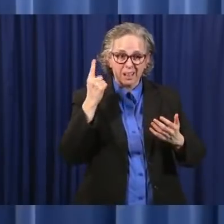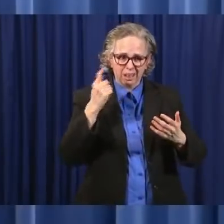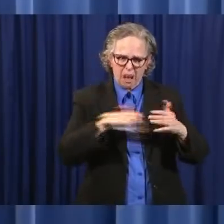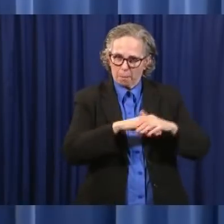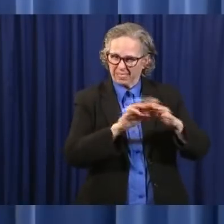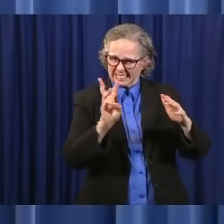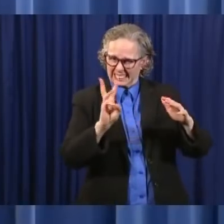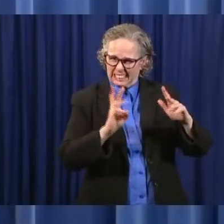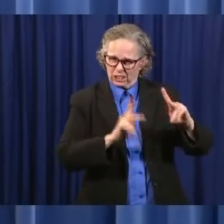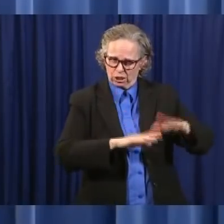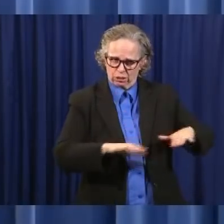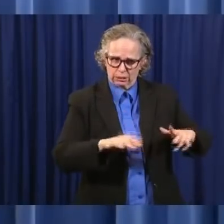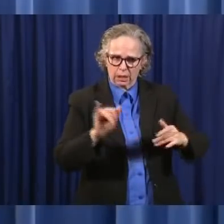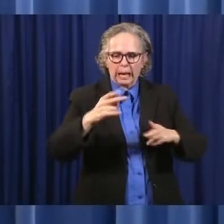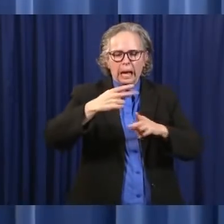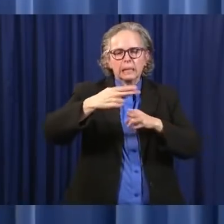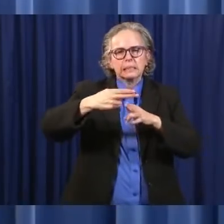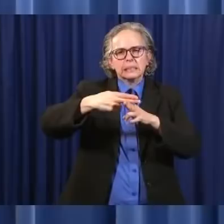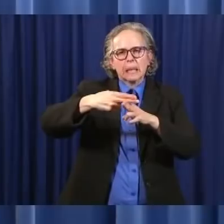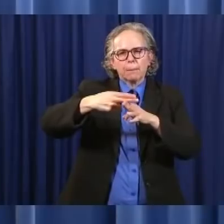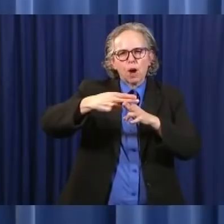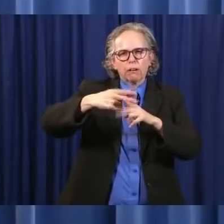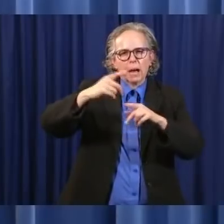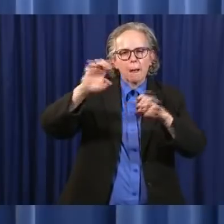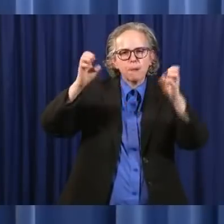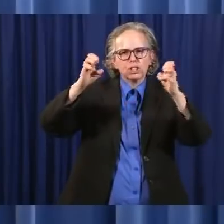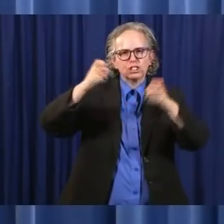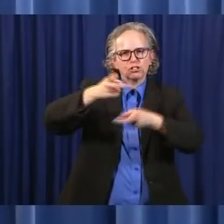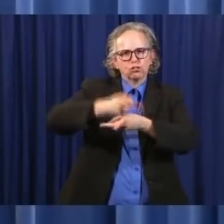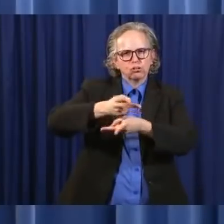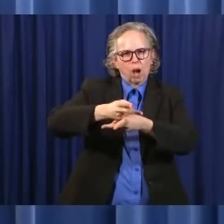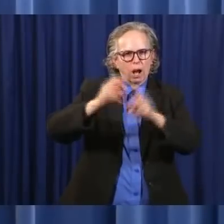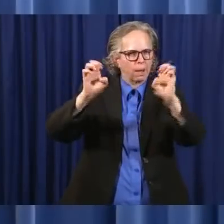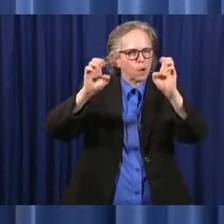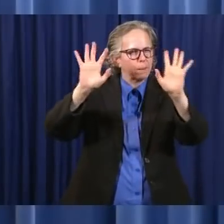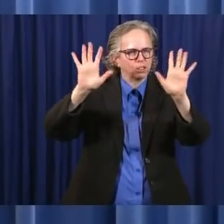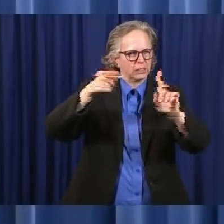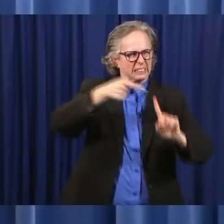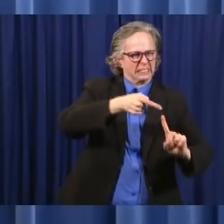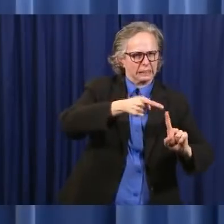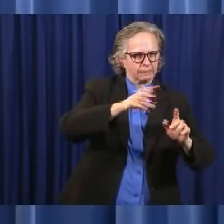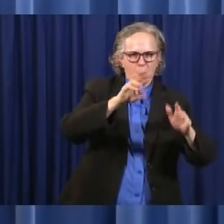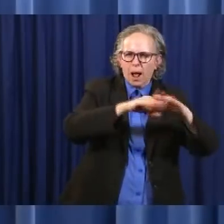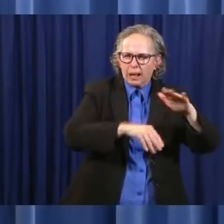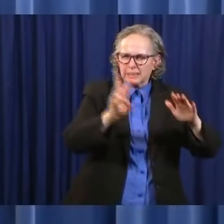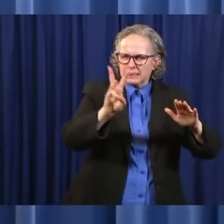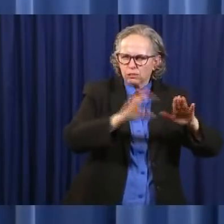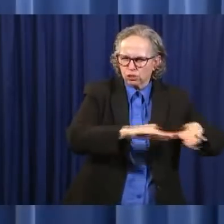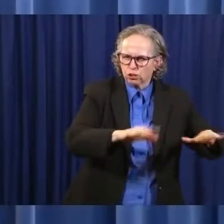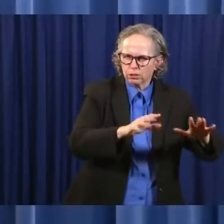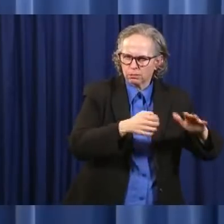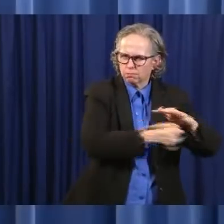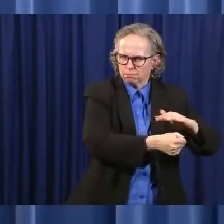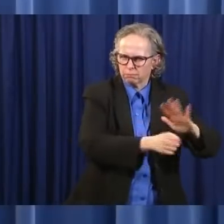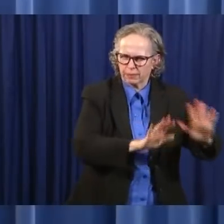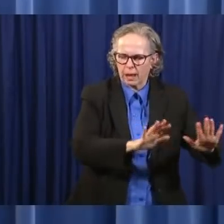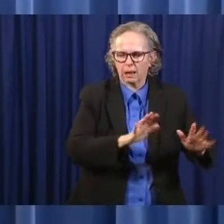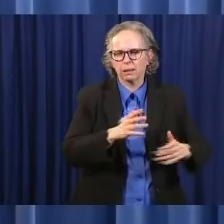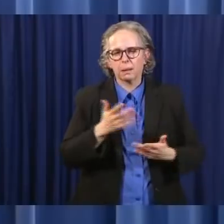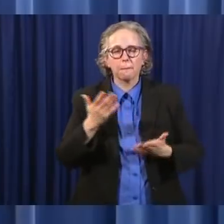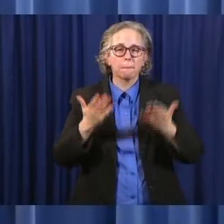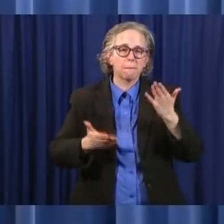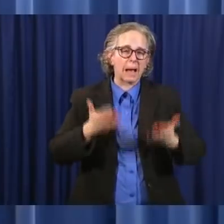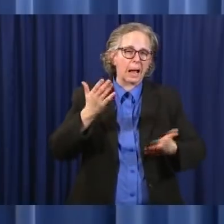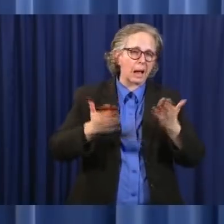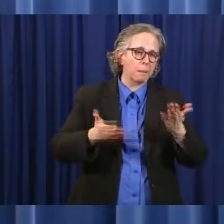care of children, it was probably the most